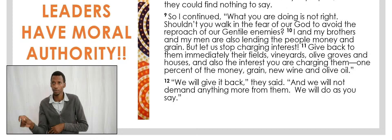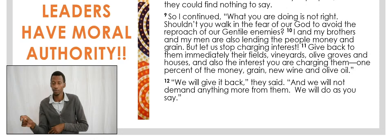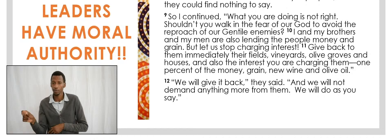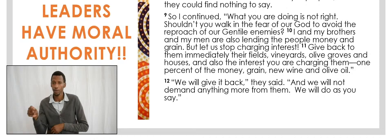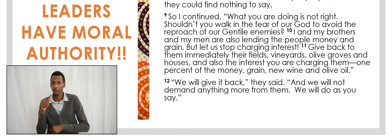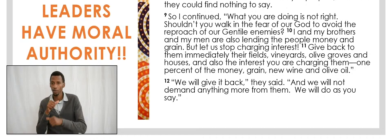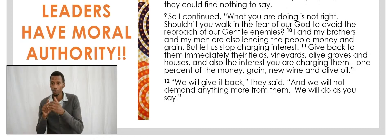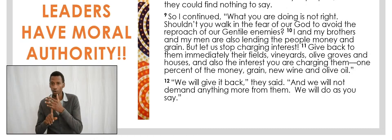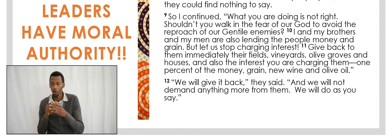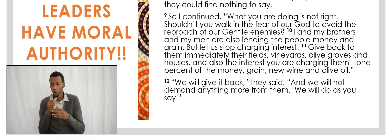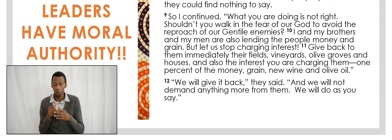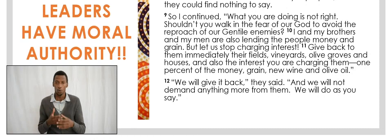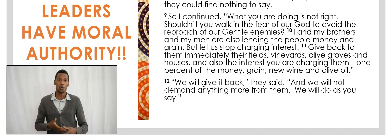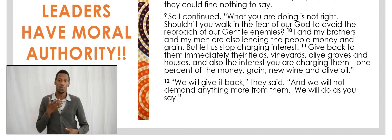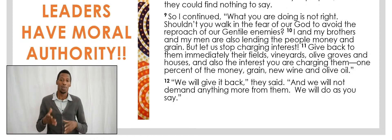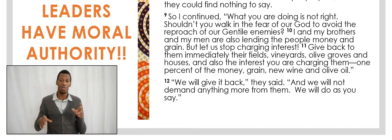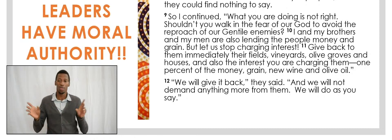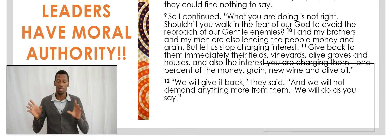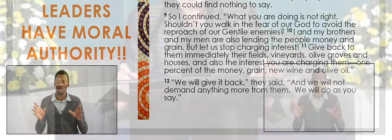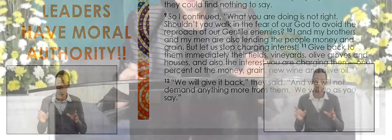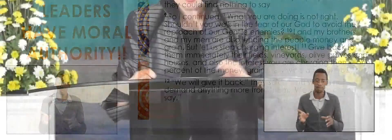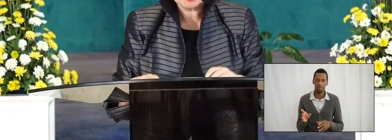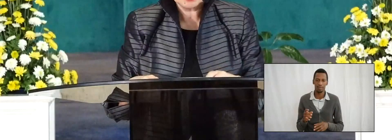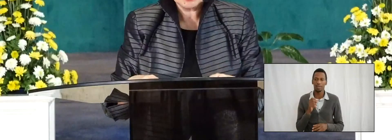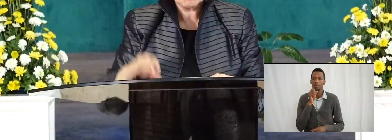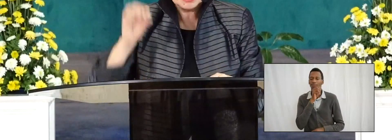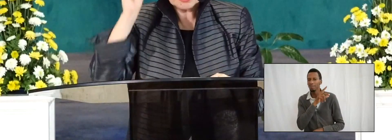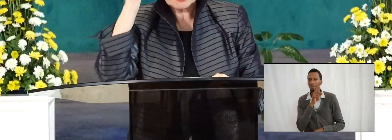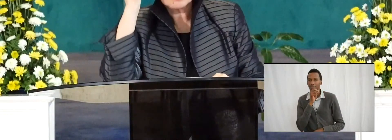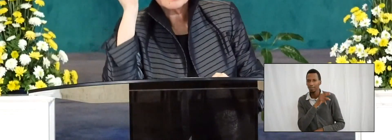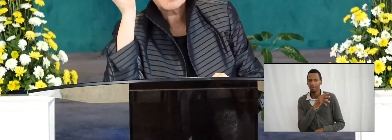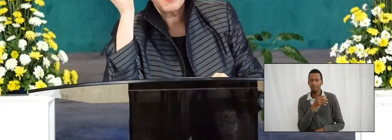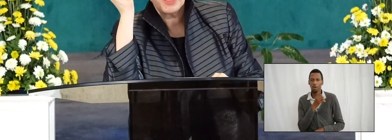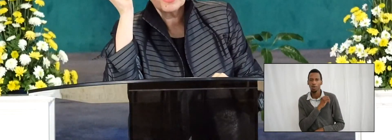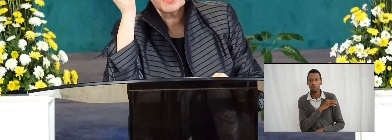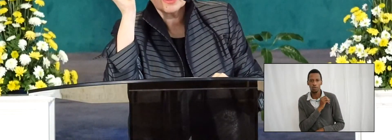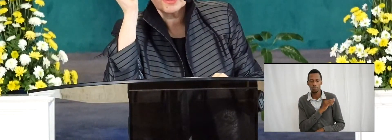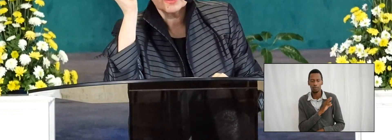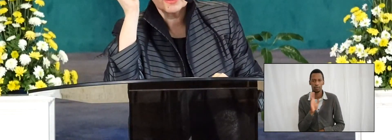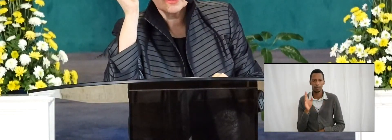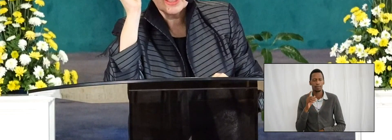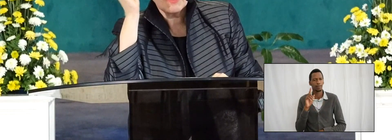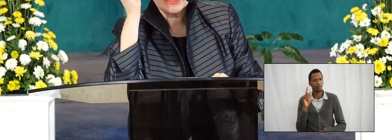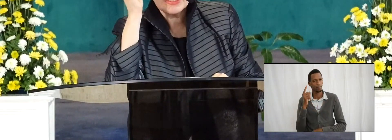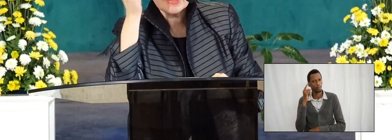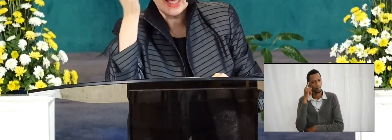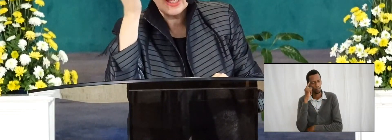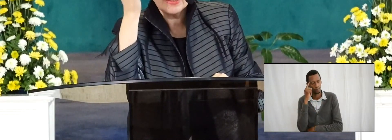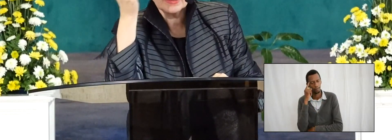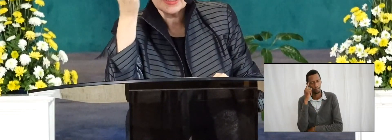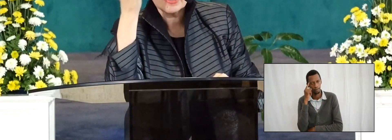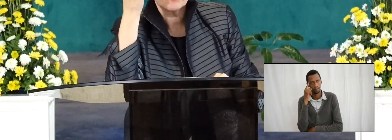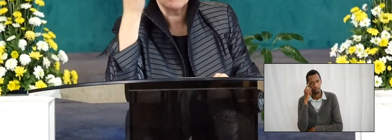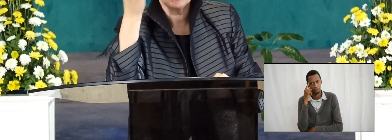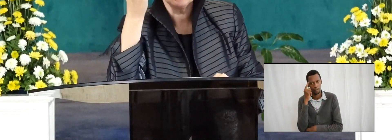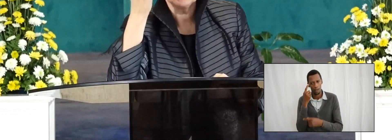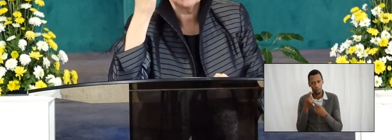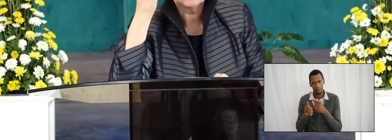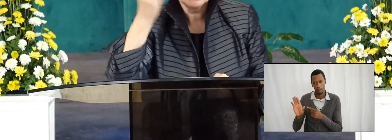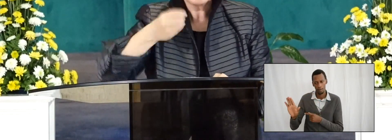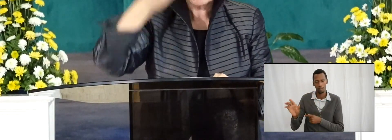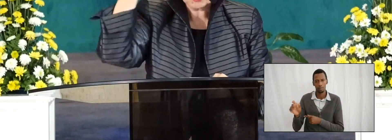off the handle. He's not starting to shout and scream. He is pondering. But his anger is